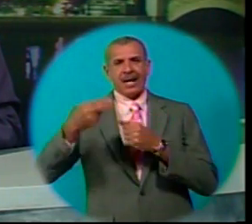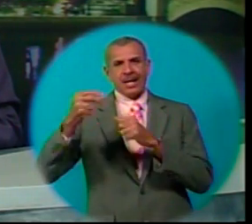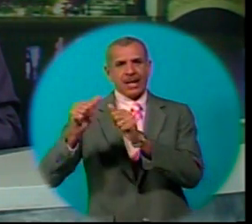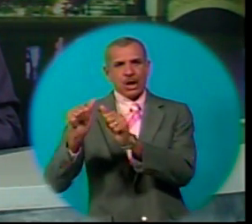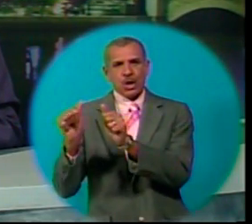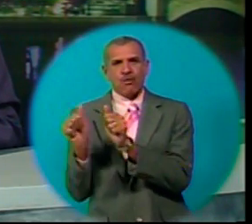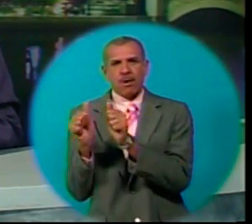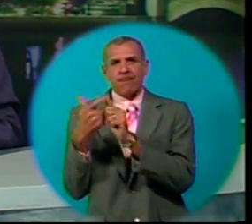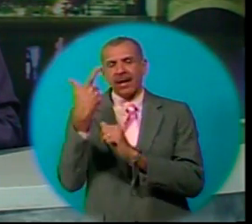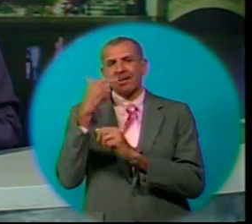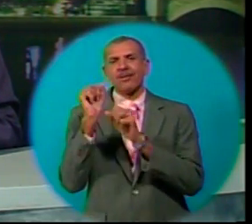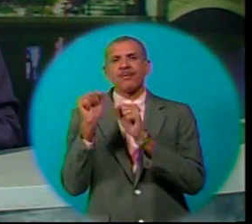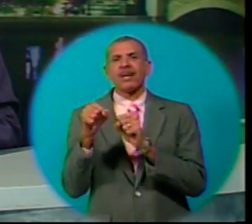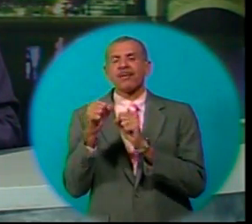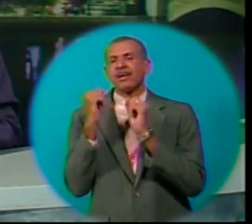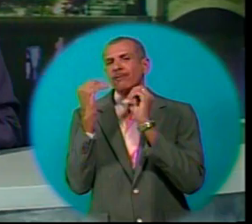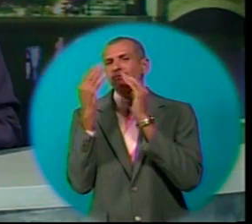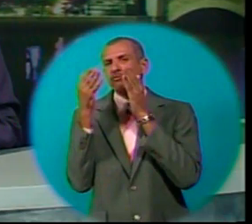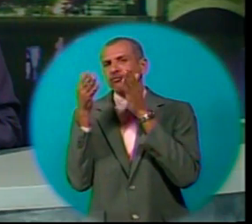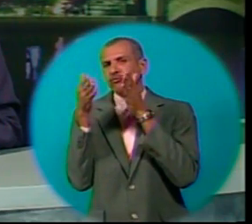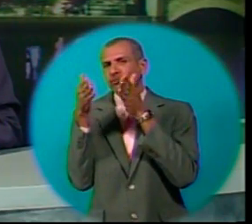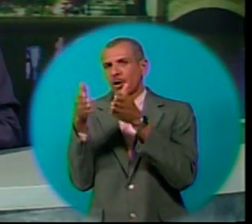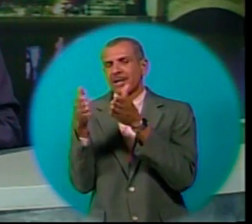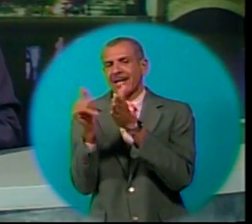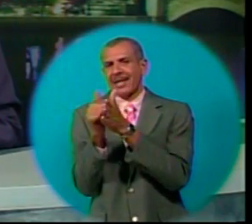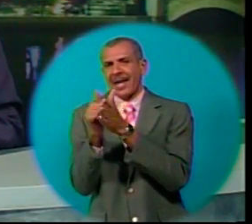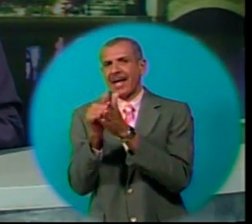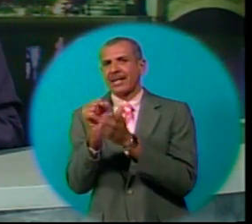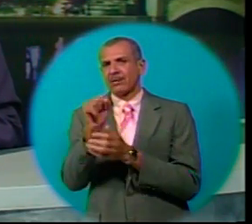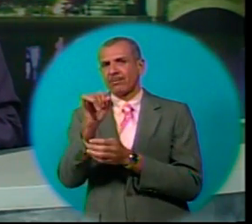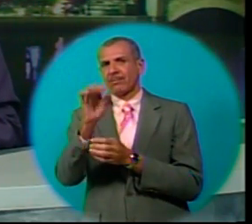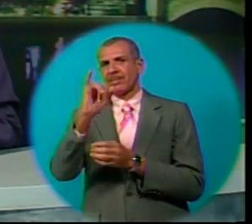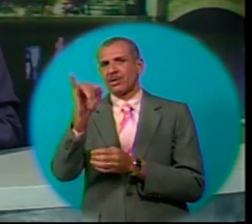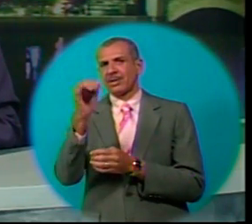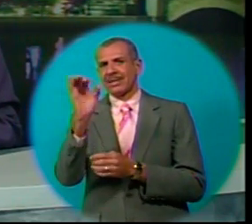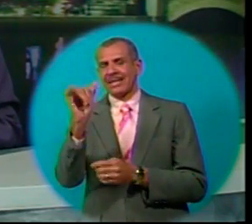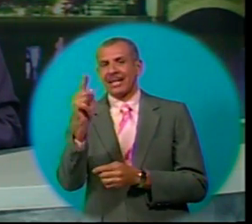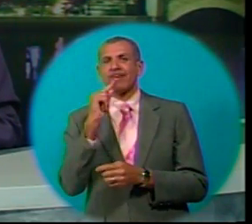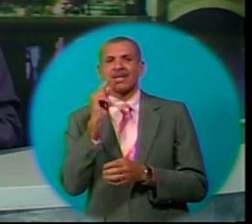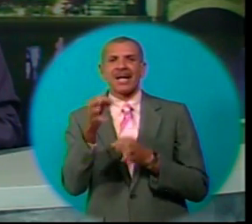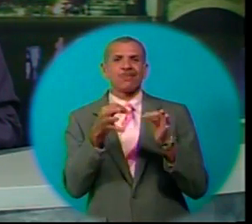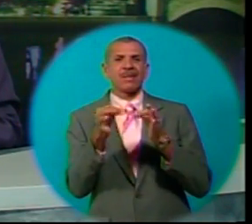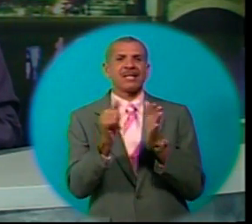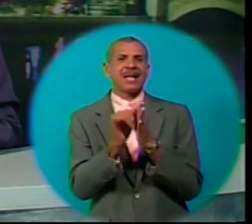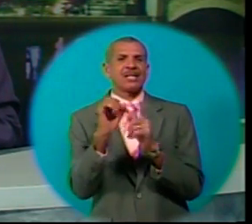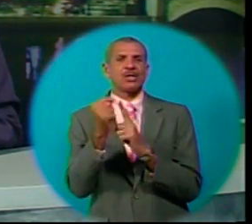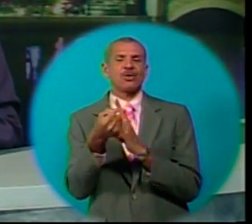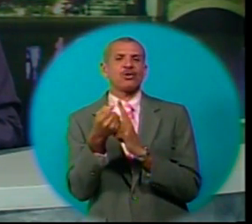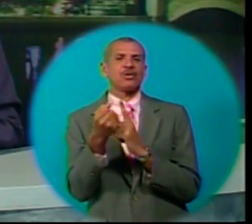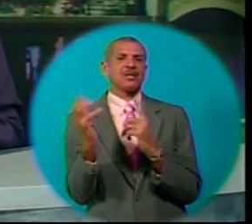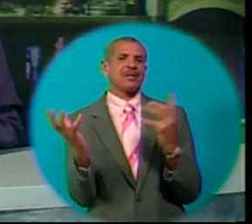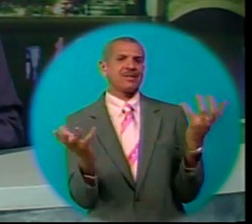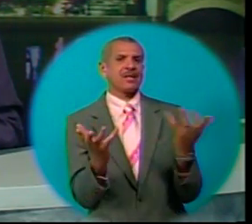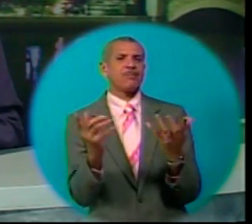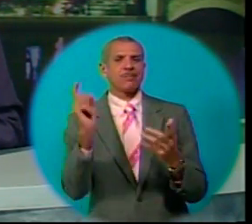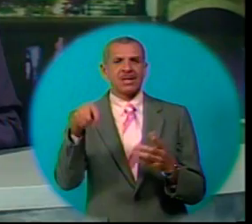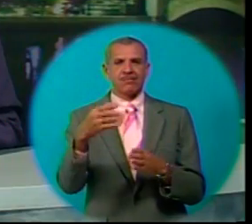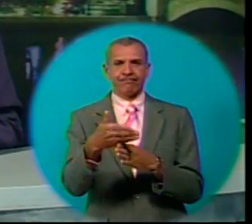area because of their ability to focus intently on that subject. But she explains it's their social skills that need